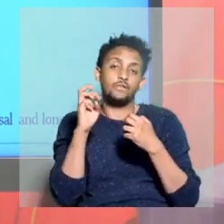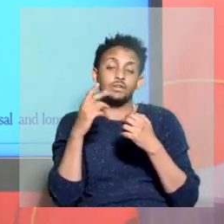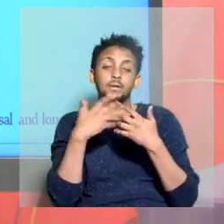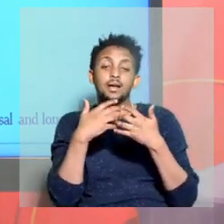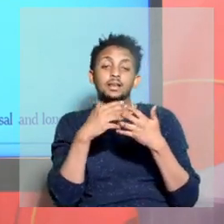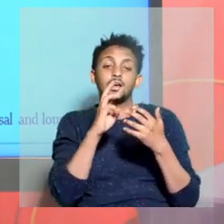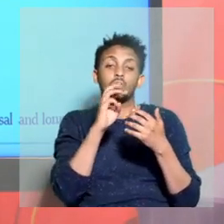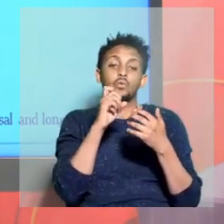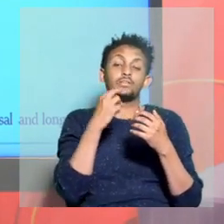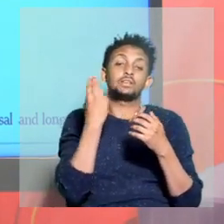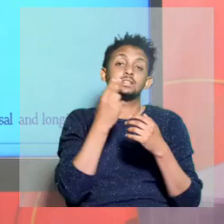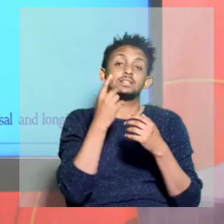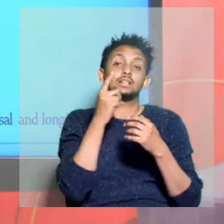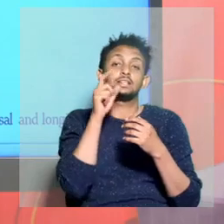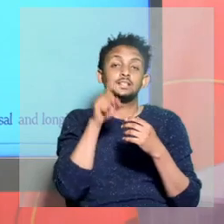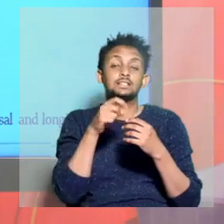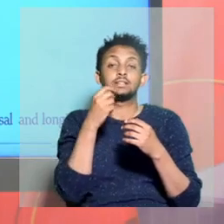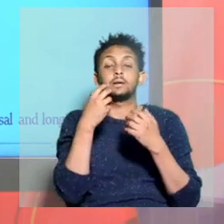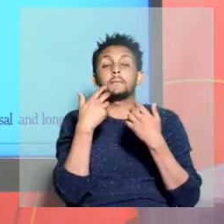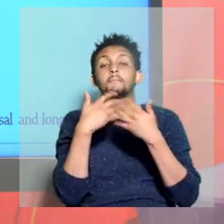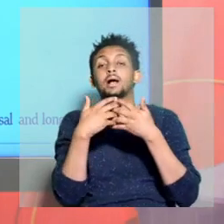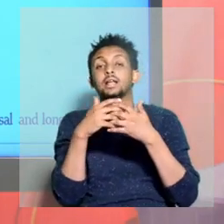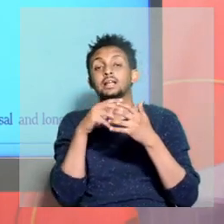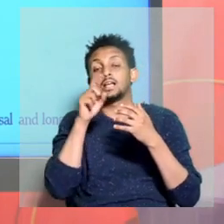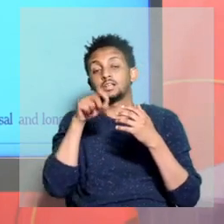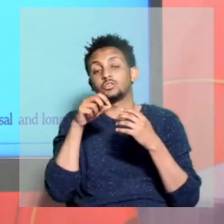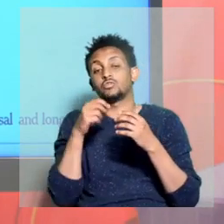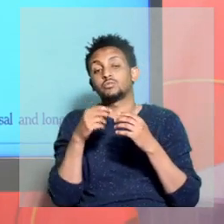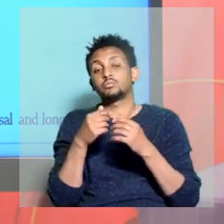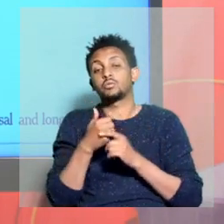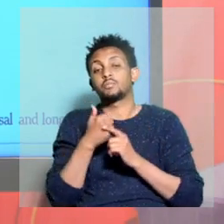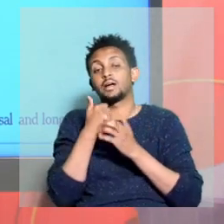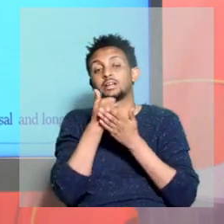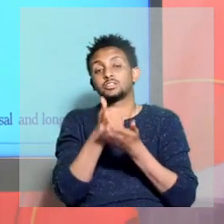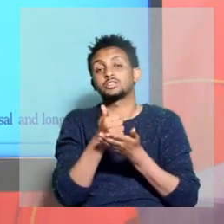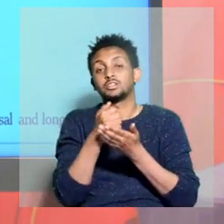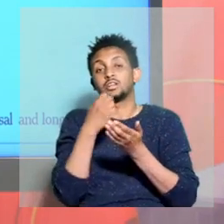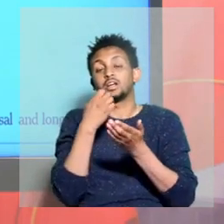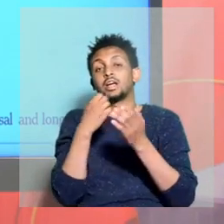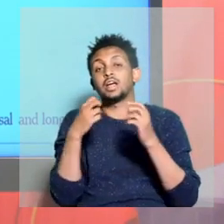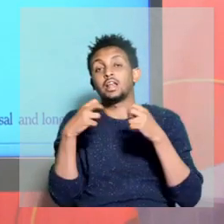Mechanical waves necessarily needs mechanical medium for their propagation.